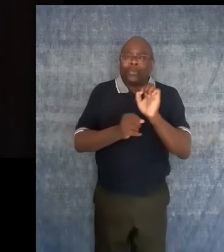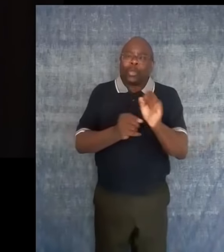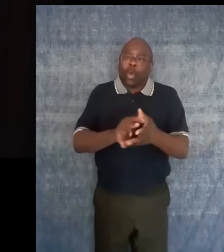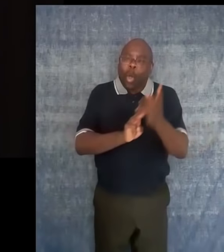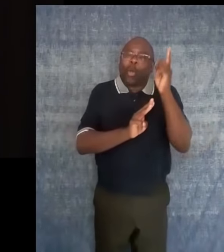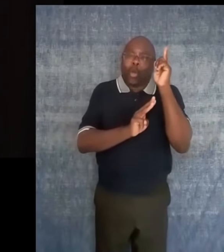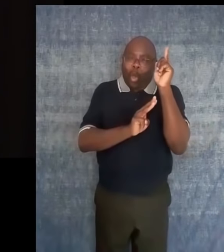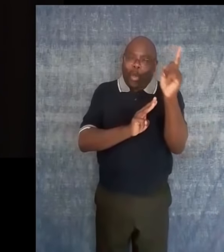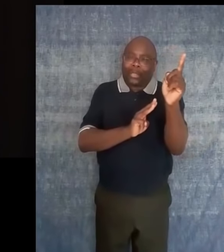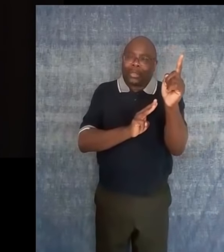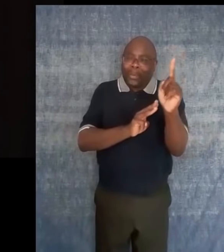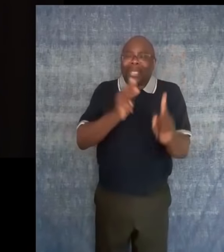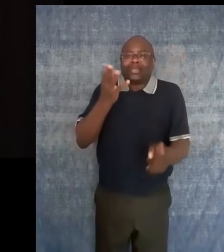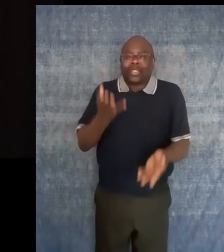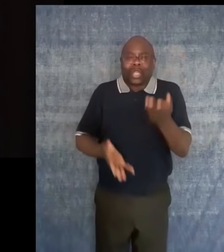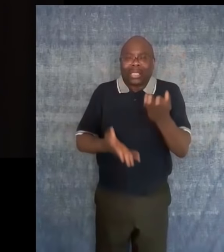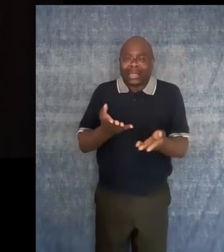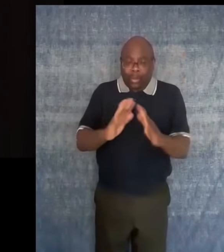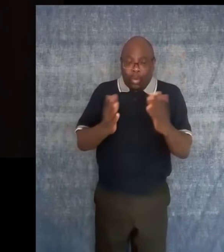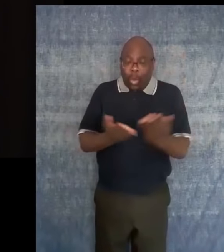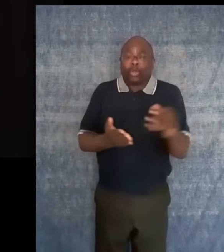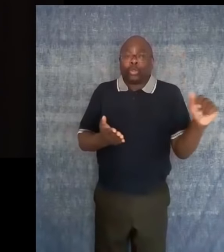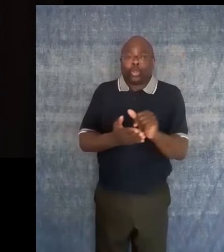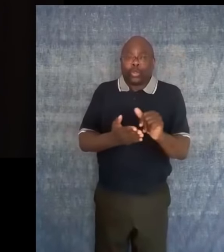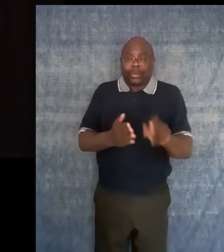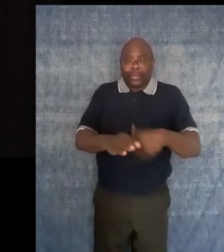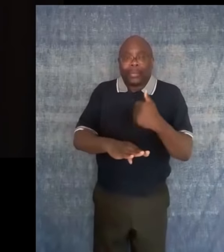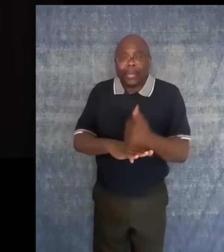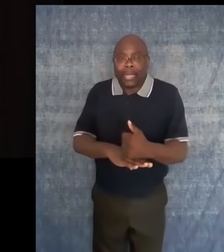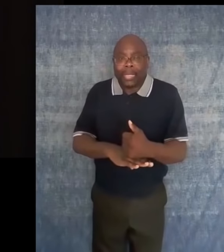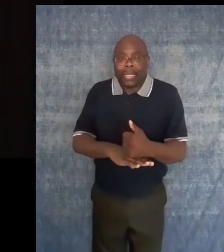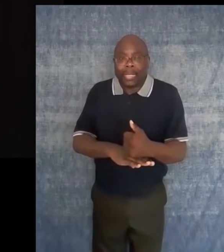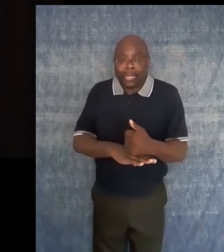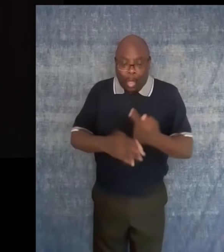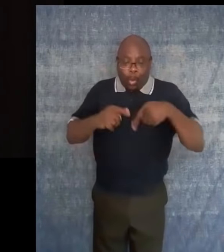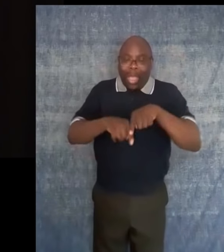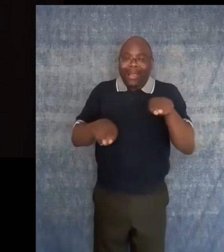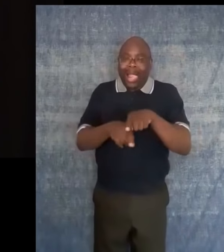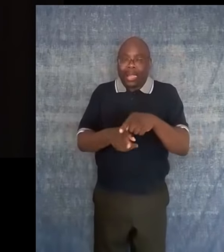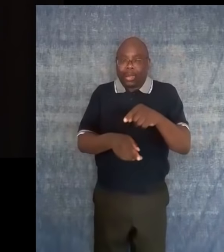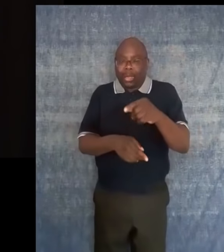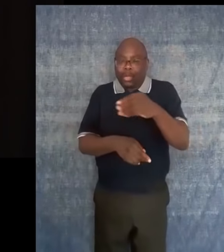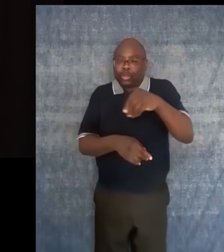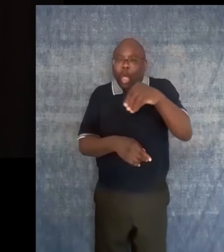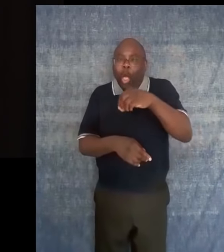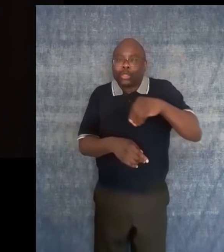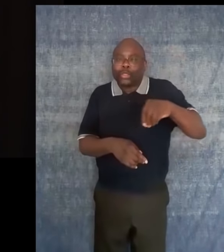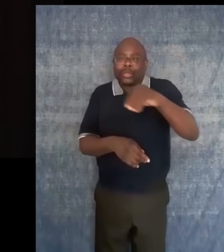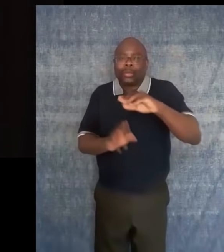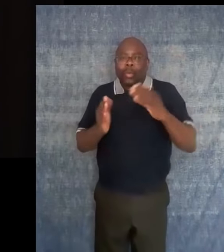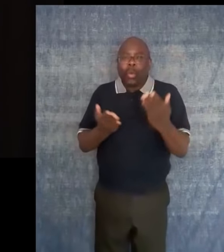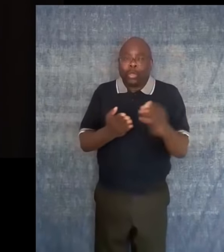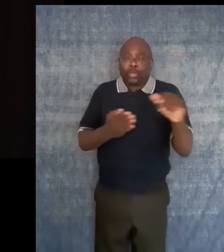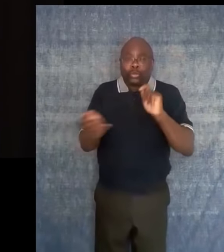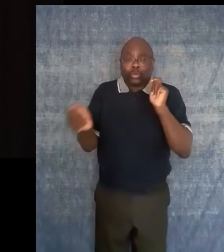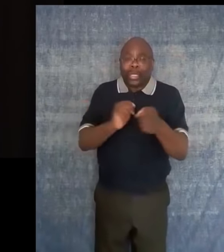are to bring justice into the world. Jesus said we are salt and light. We are to